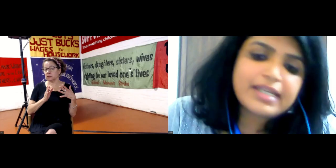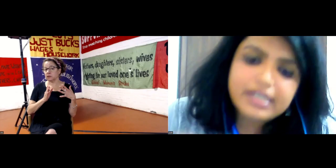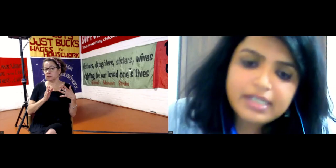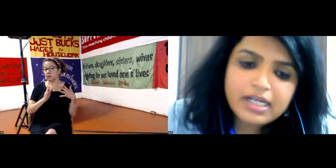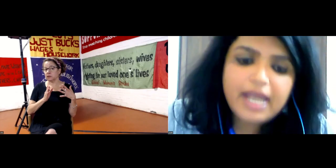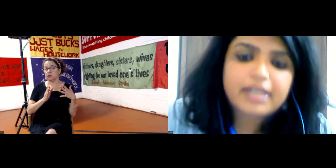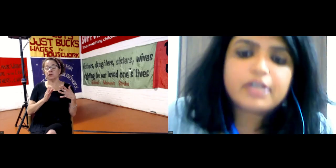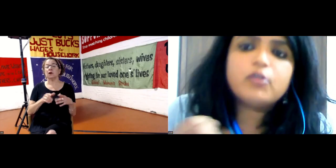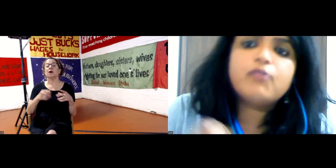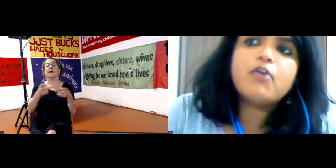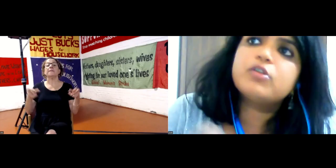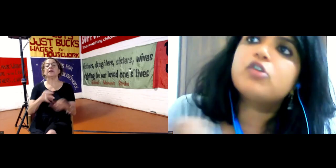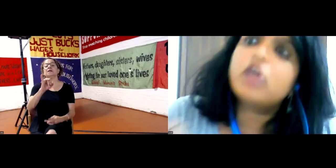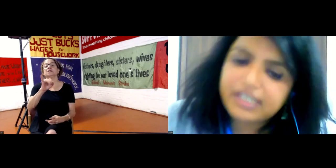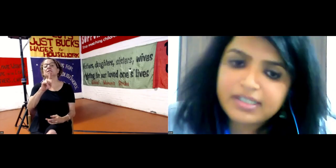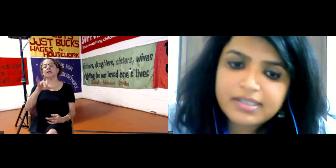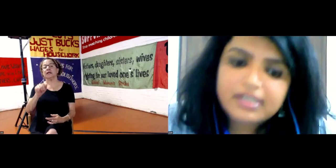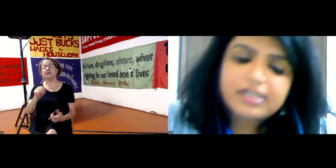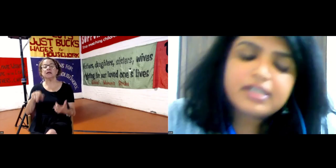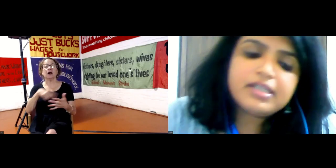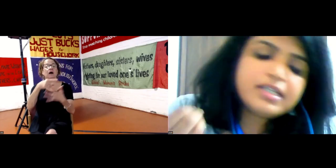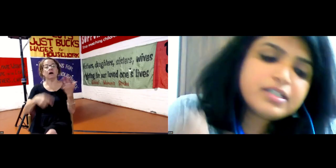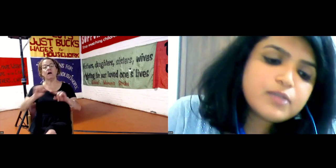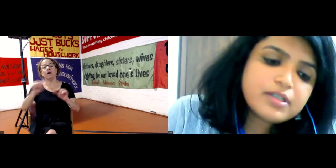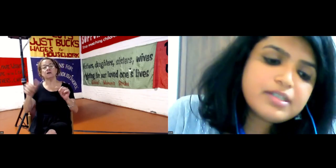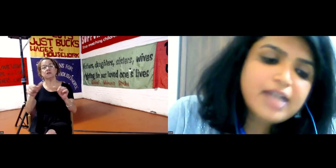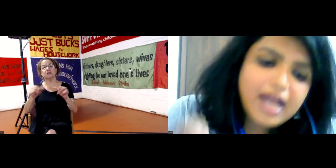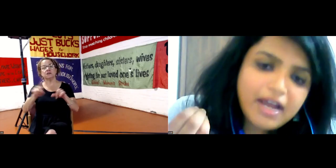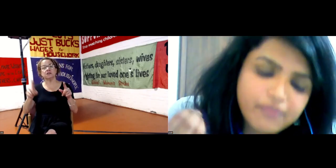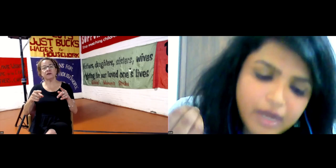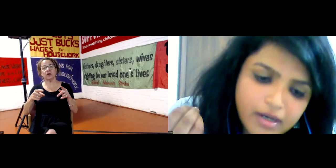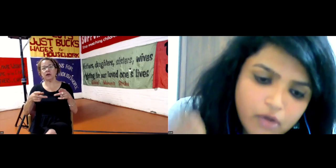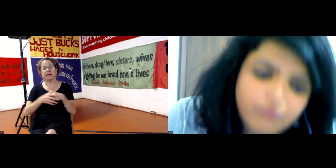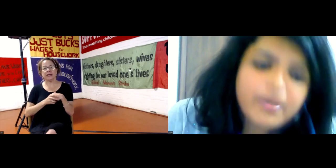countries like India and, you know, former colonies, these words